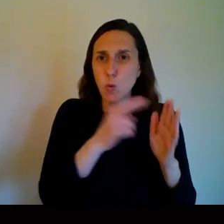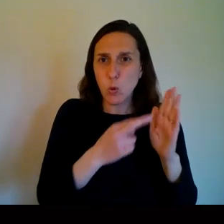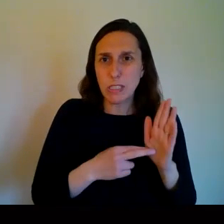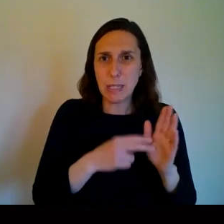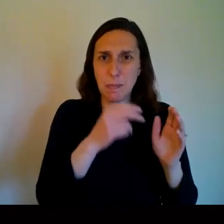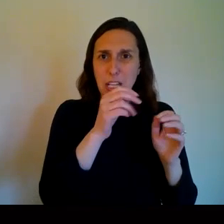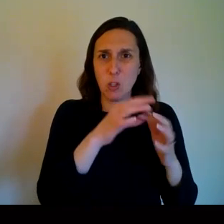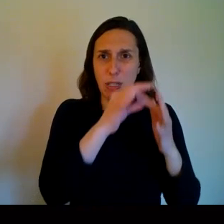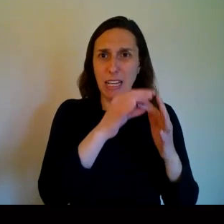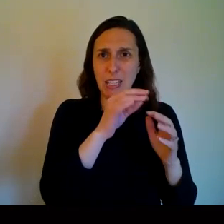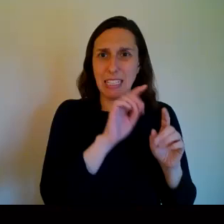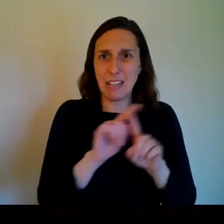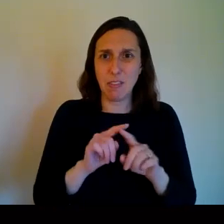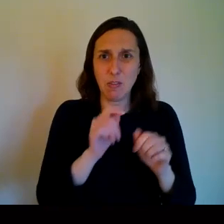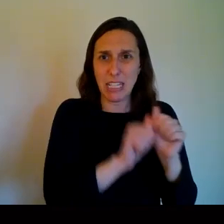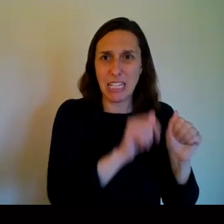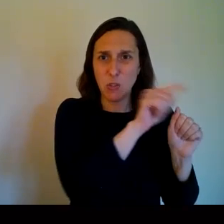for each one. That,